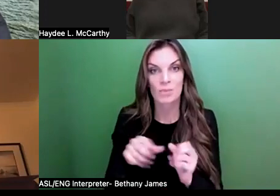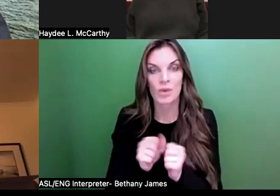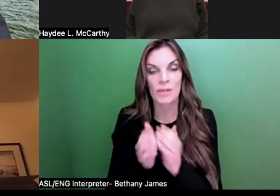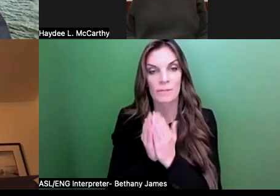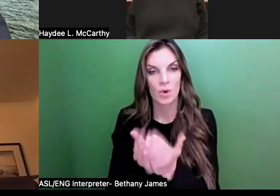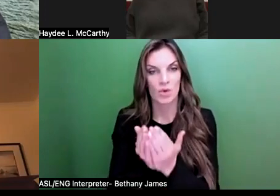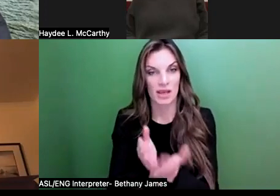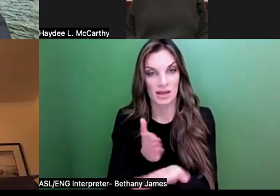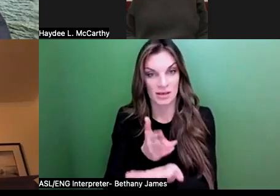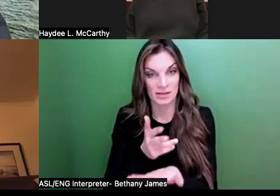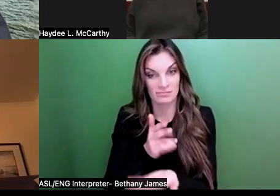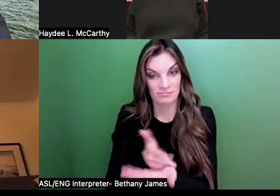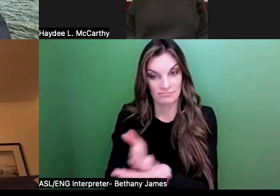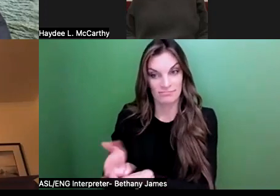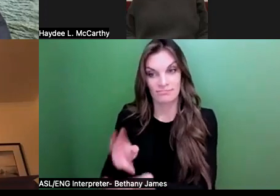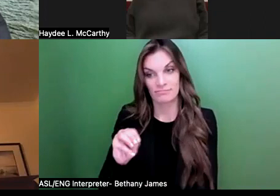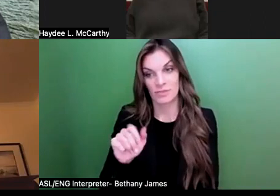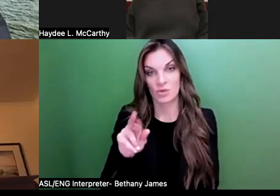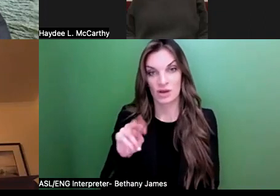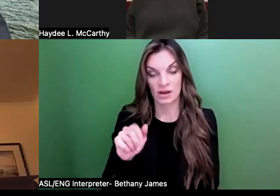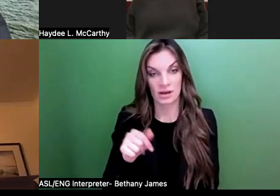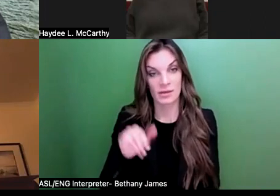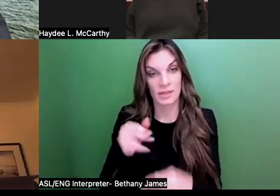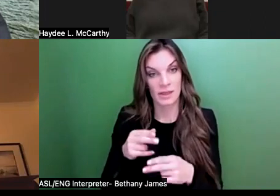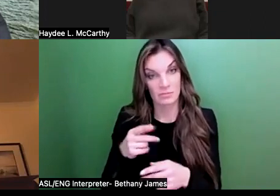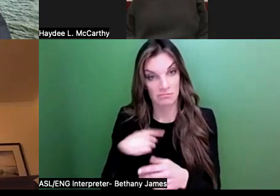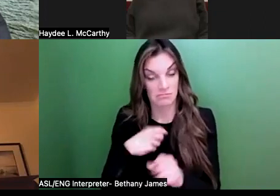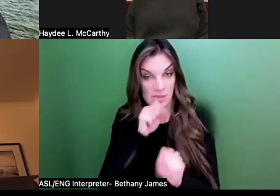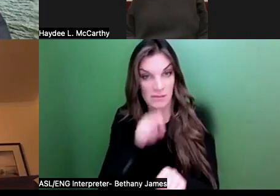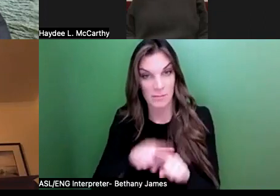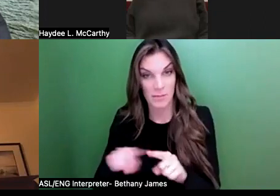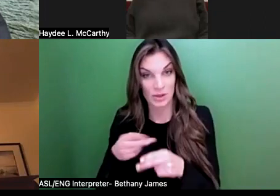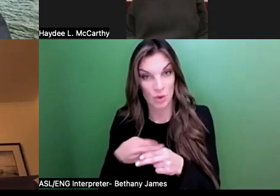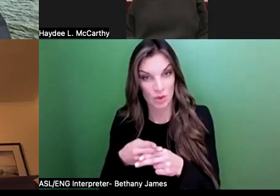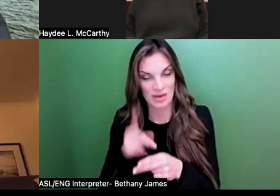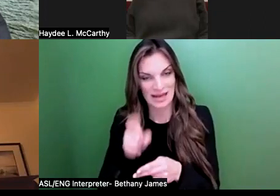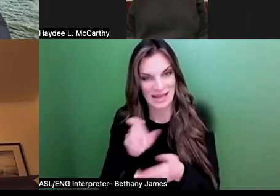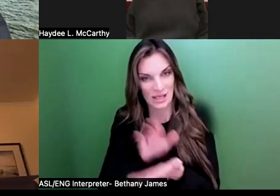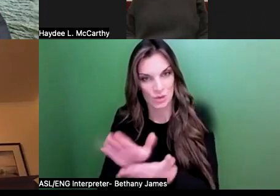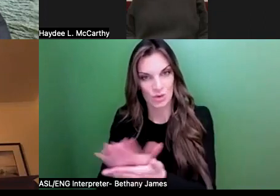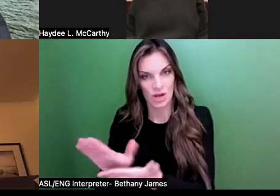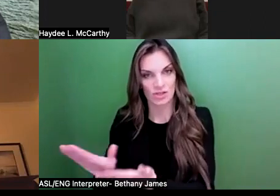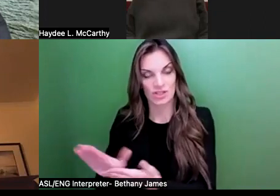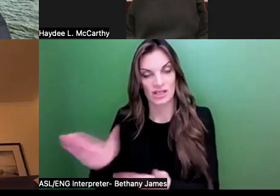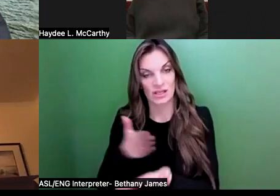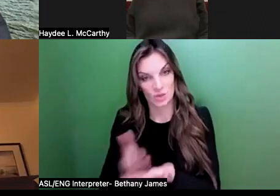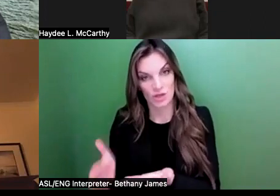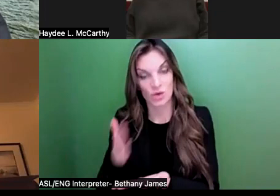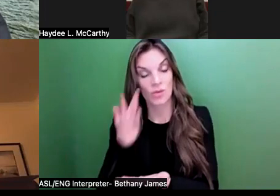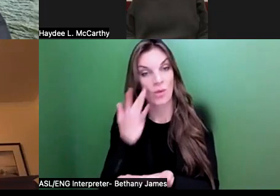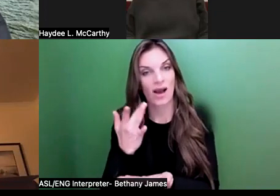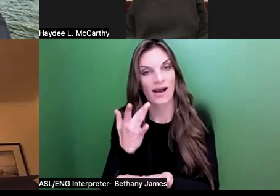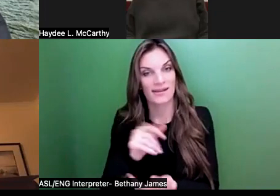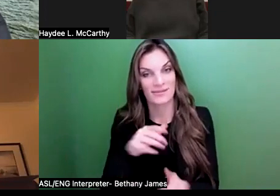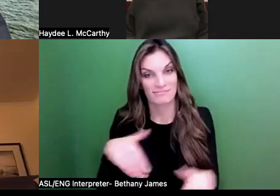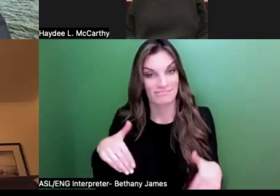I love the marinas. The issue short-term is the dredging. Dredging has not happened because dredging is very